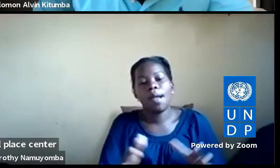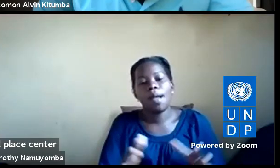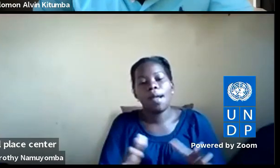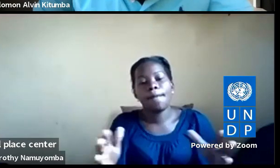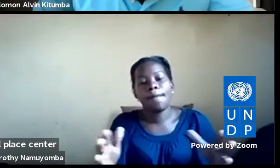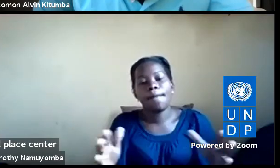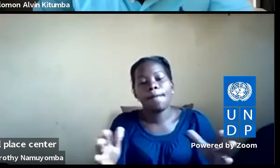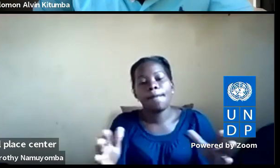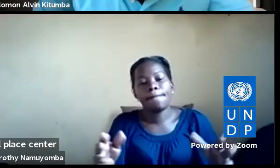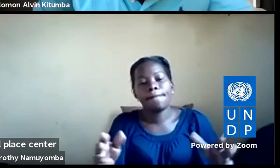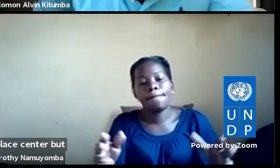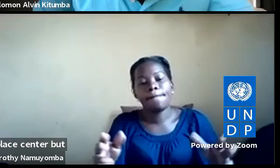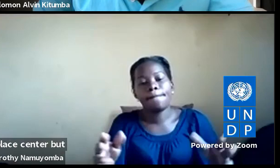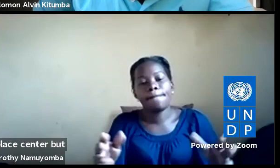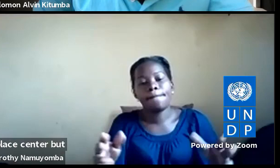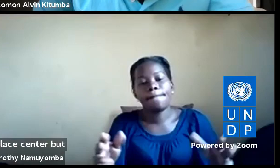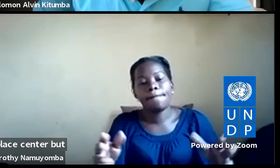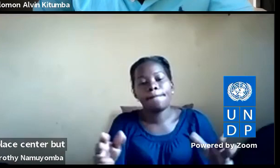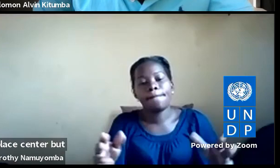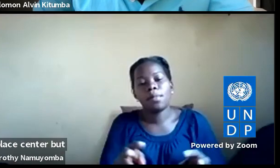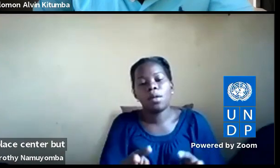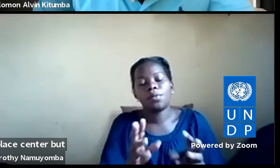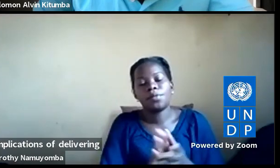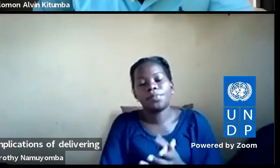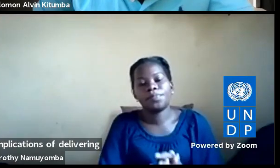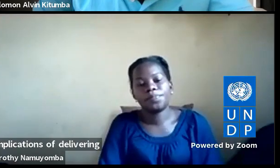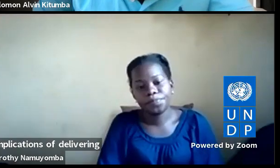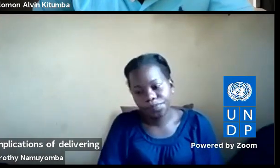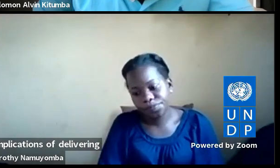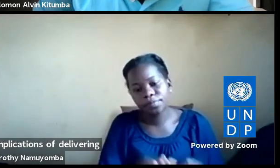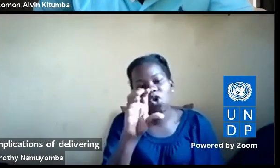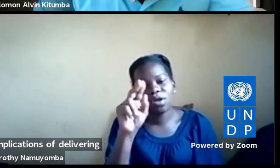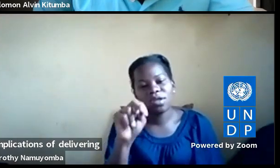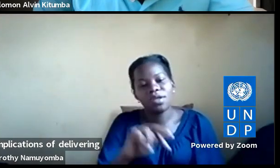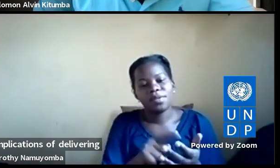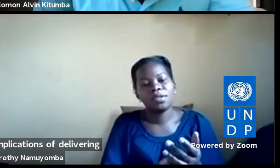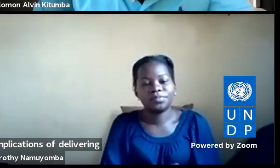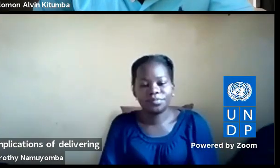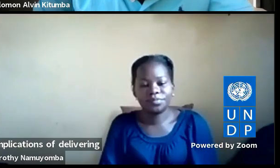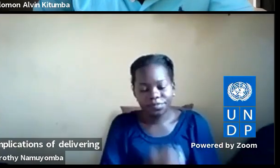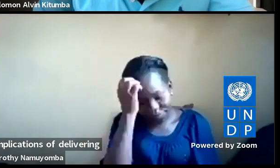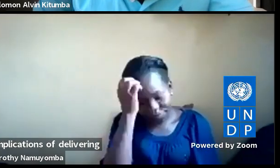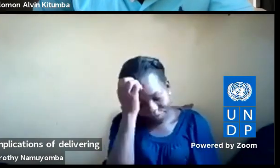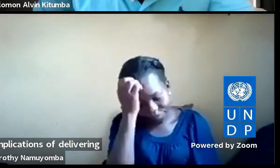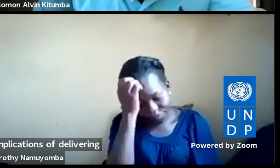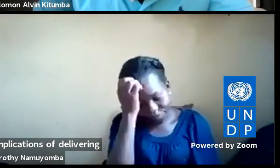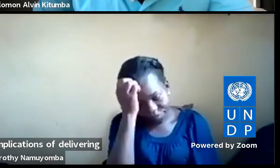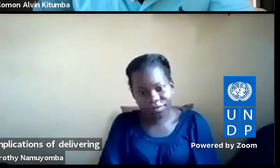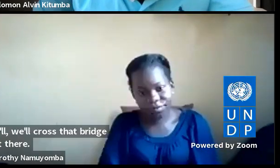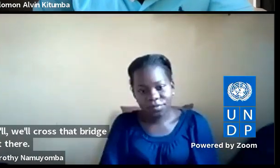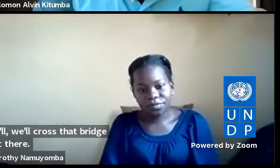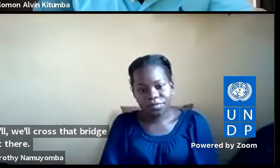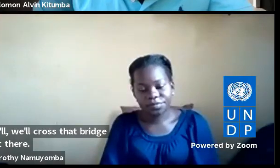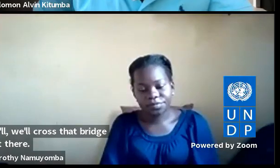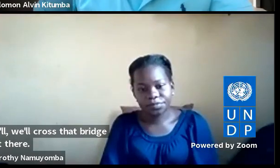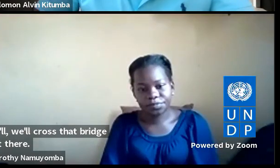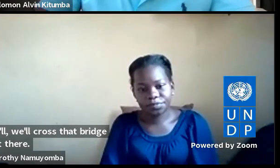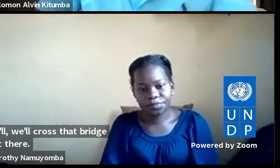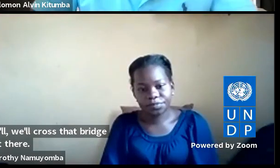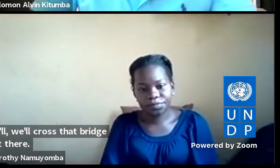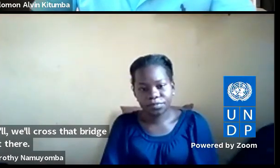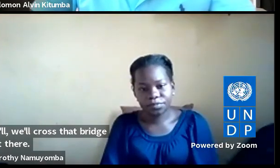the cost implications of delivering this kind of platforms, so we'll cross that bridge when we get there. Solomon, if you could